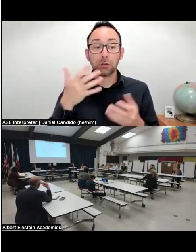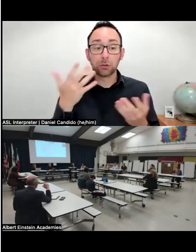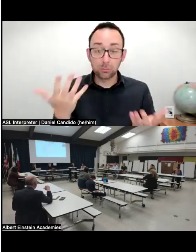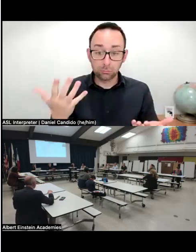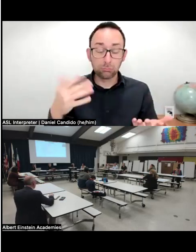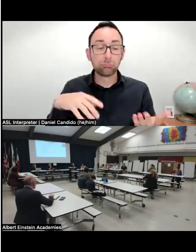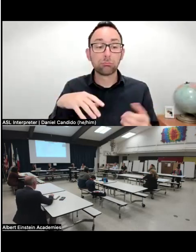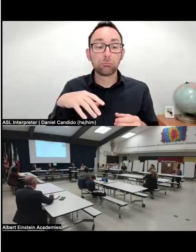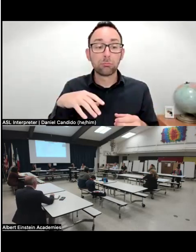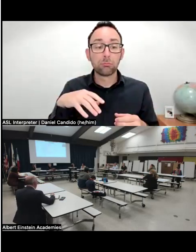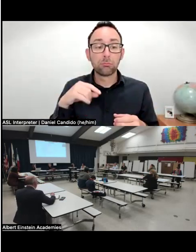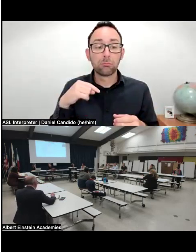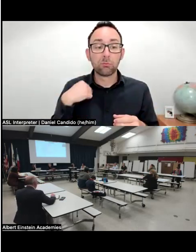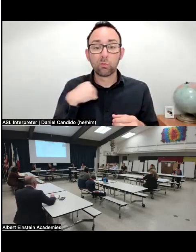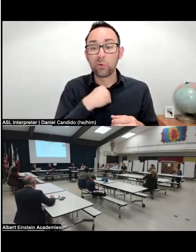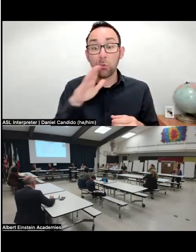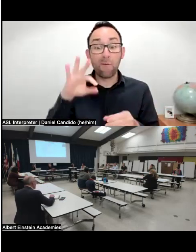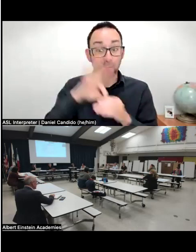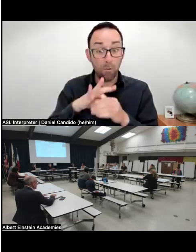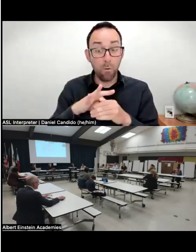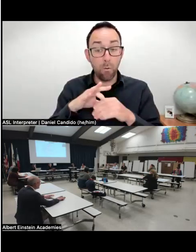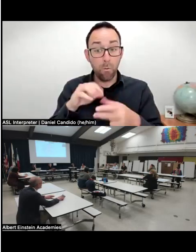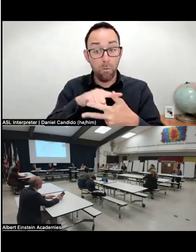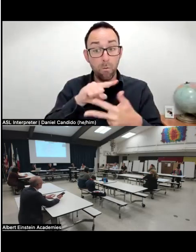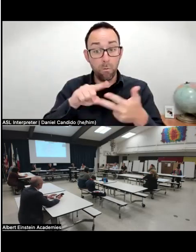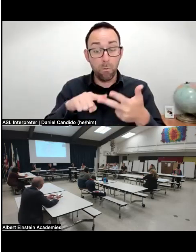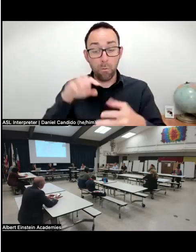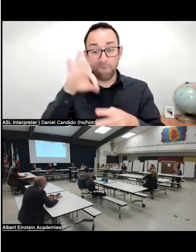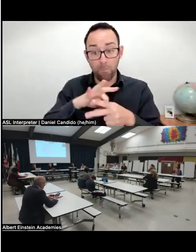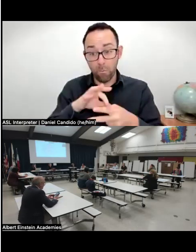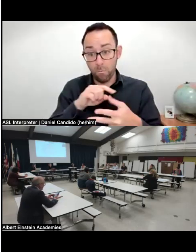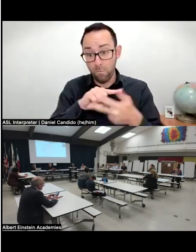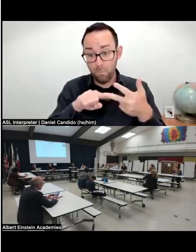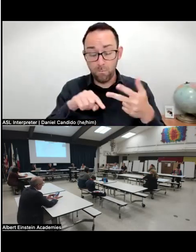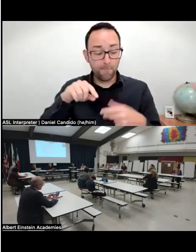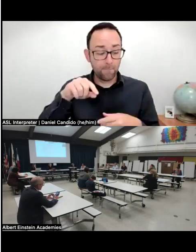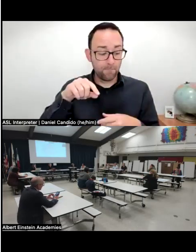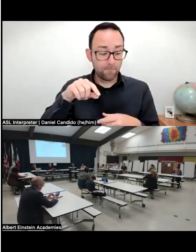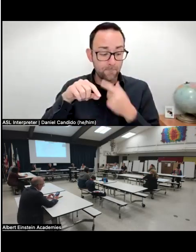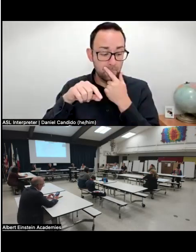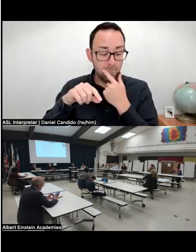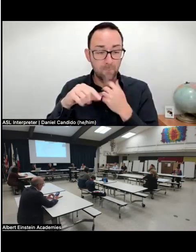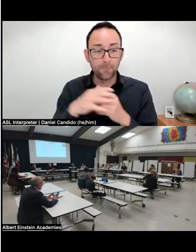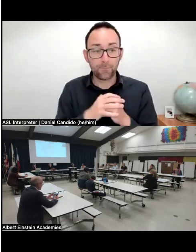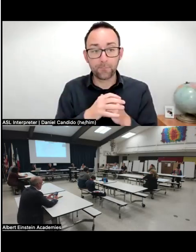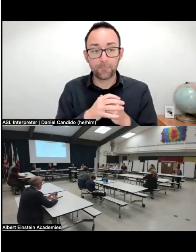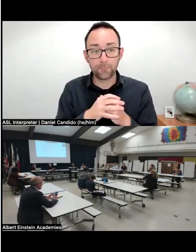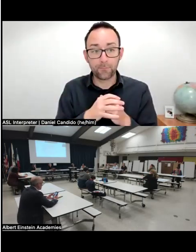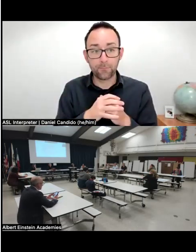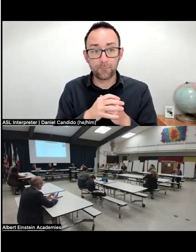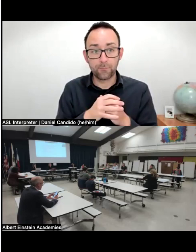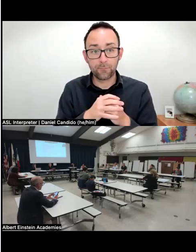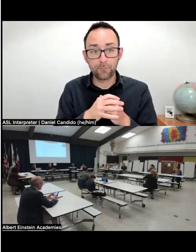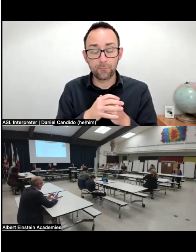so we're going to vote on these 3 recommendations. And so what this process of kind